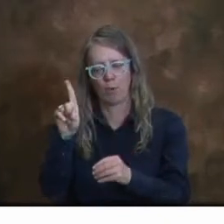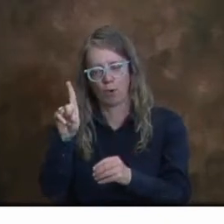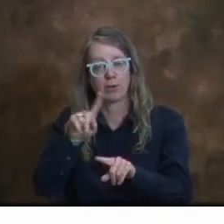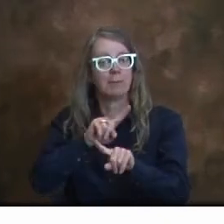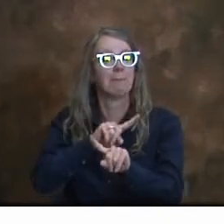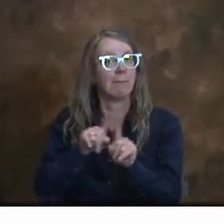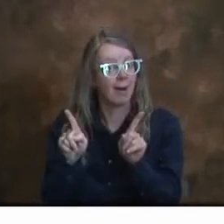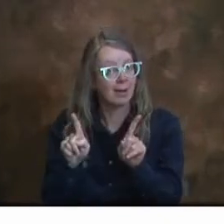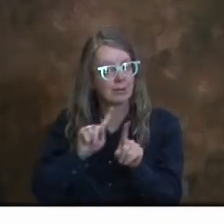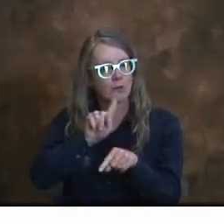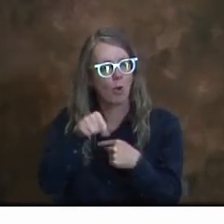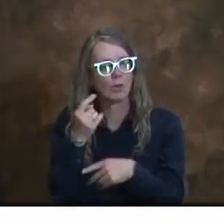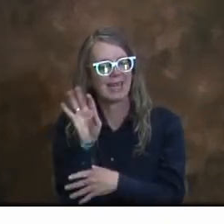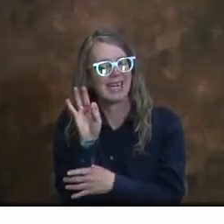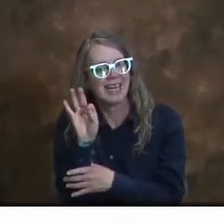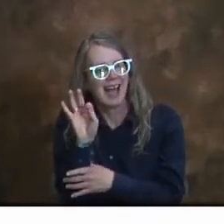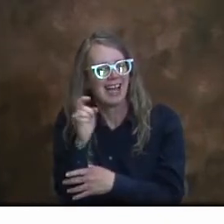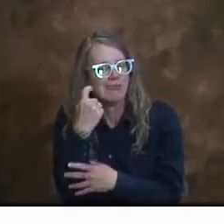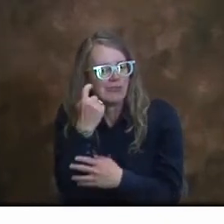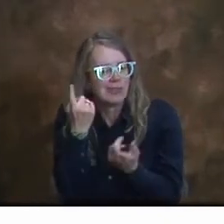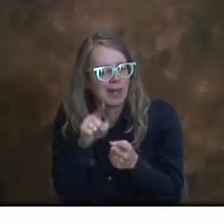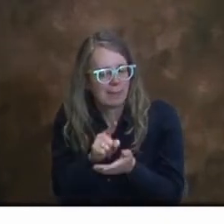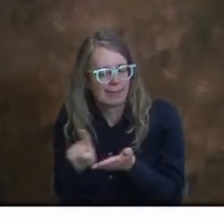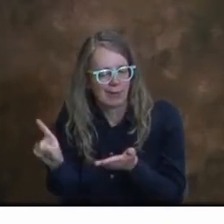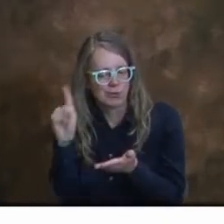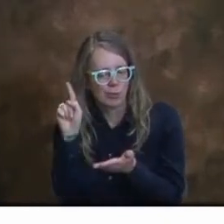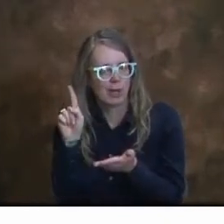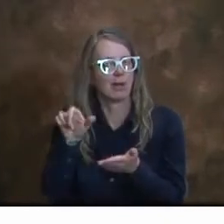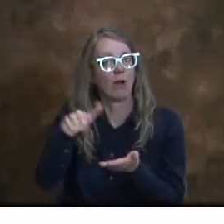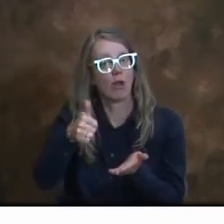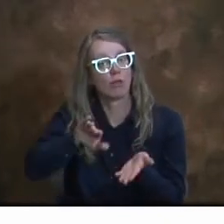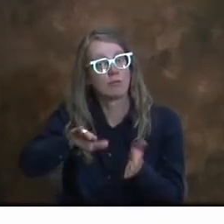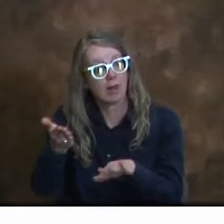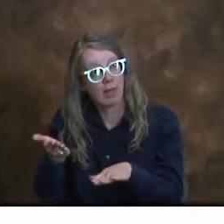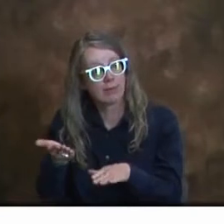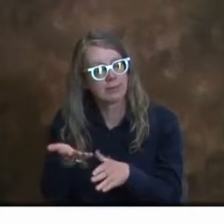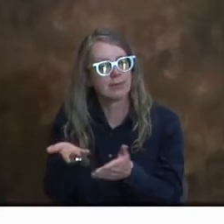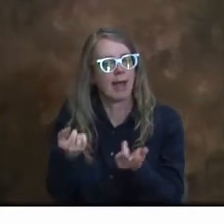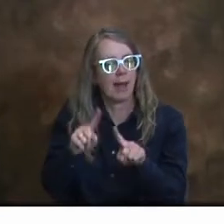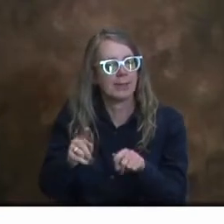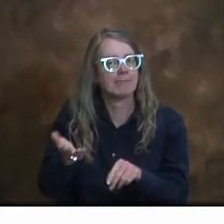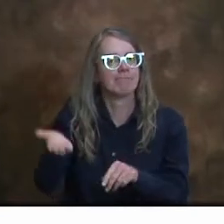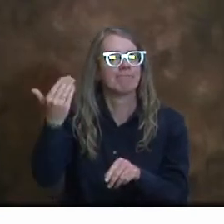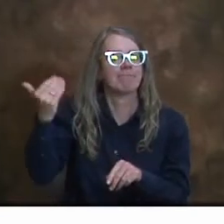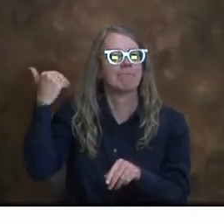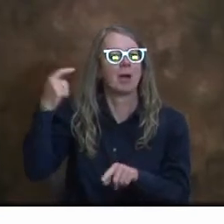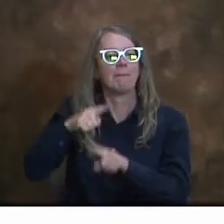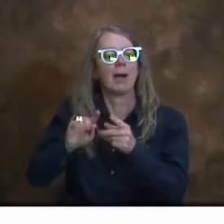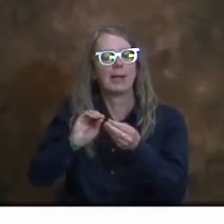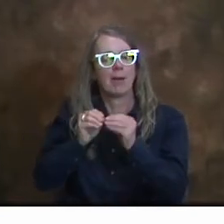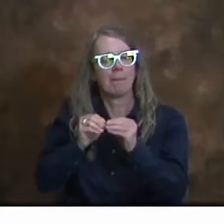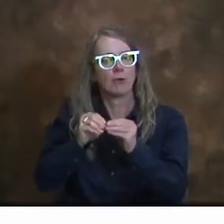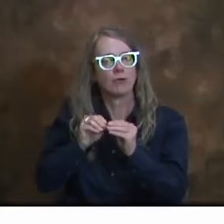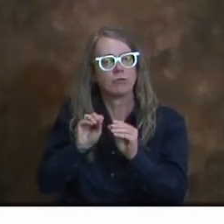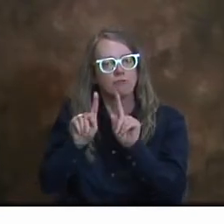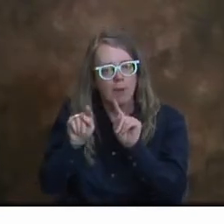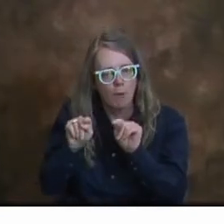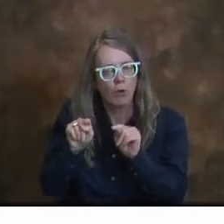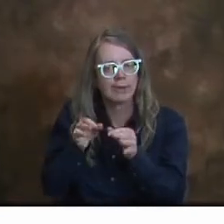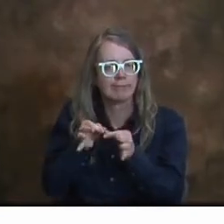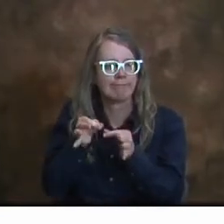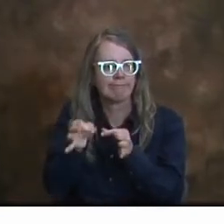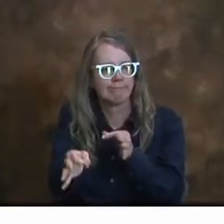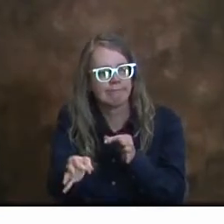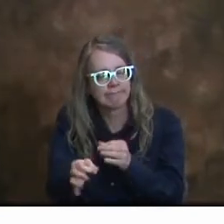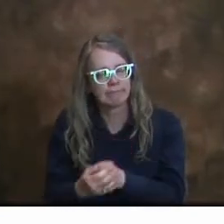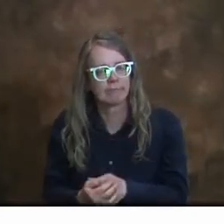the last week. The remaining deaths occurred in weeks previous but were delayed in being reported. But this